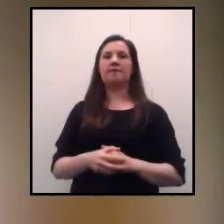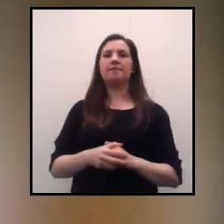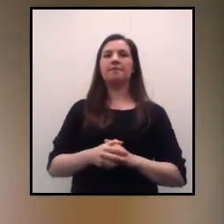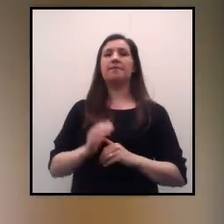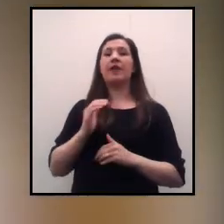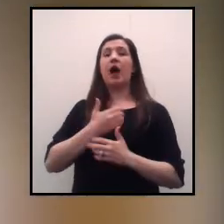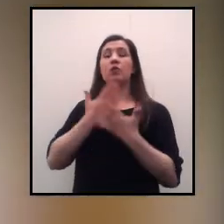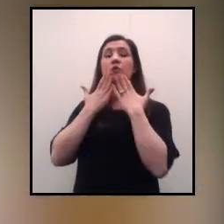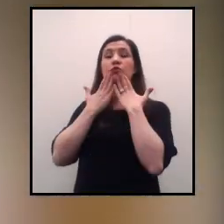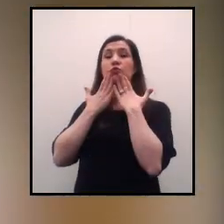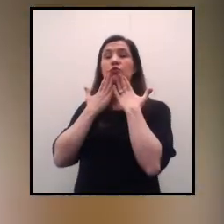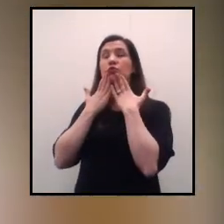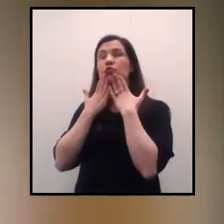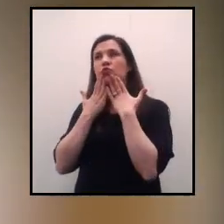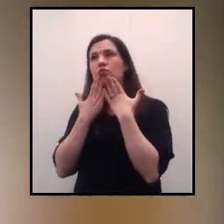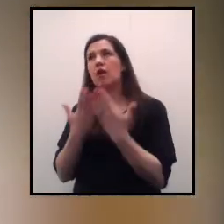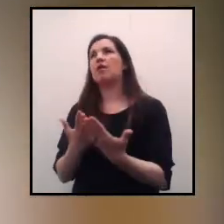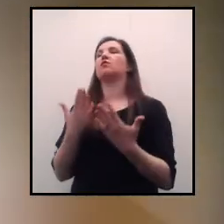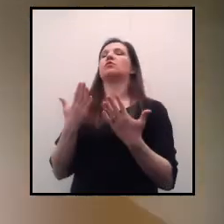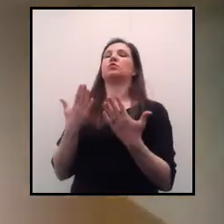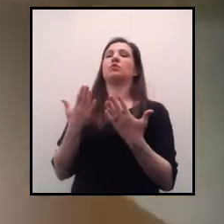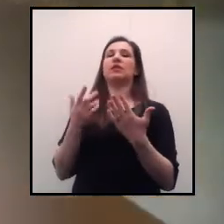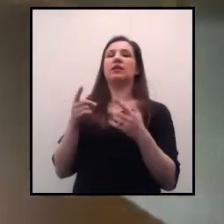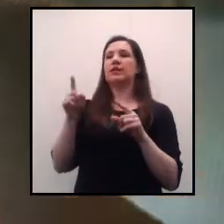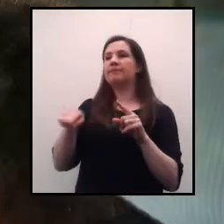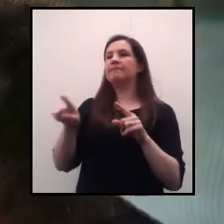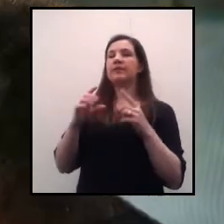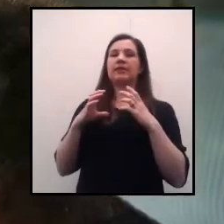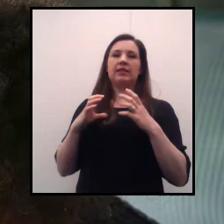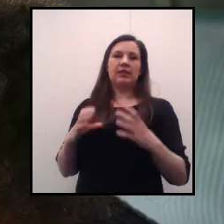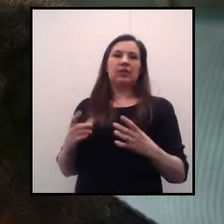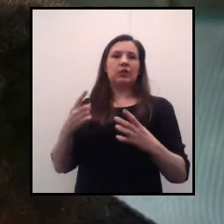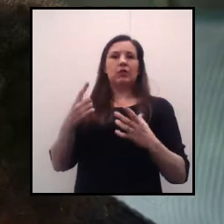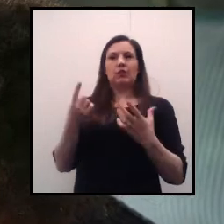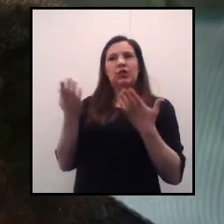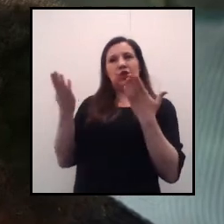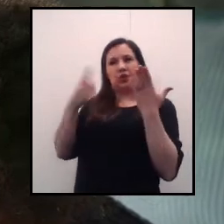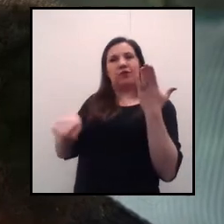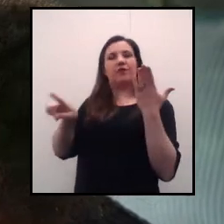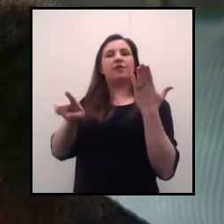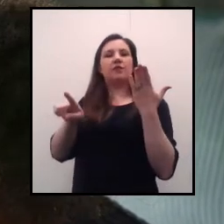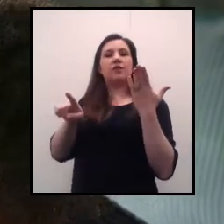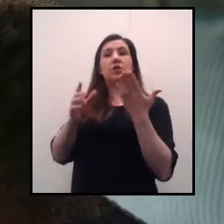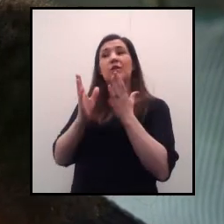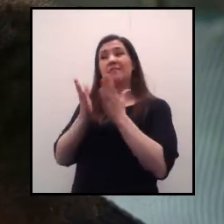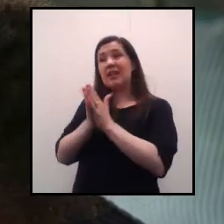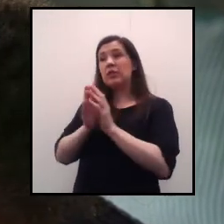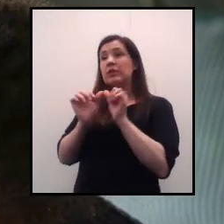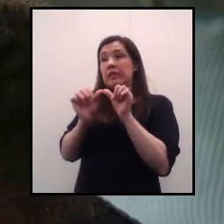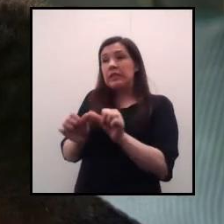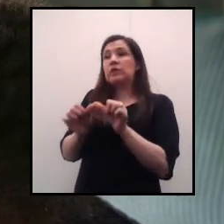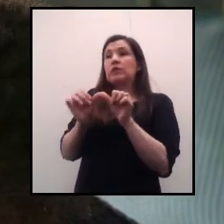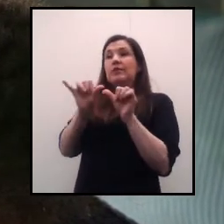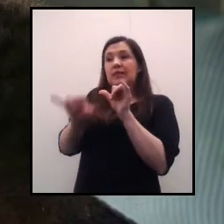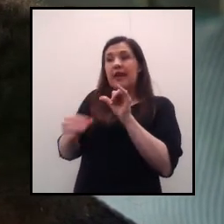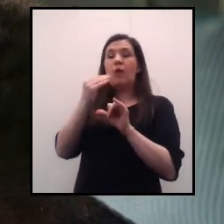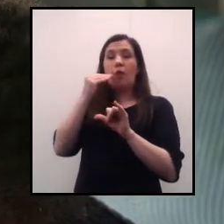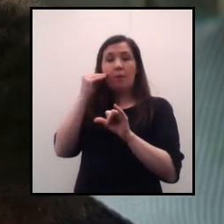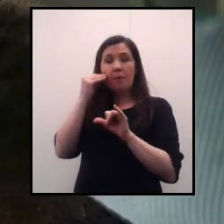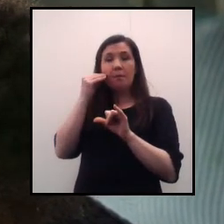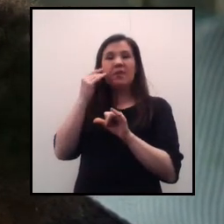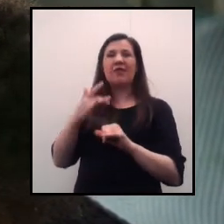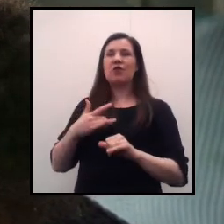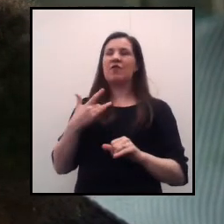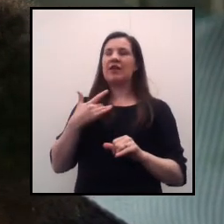gratitude is to the citizens that we serve. We're asking you to continue to stay home, but if you feel